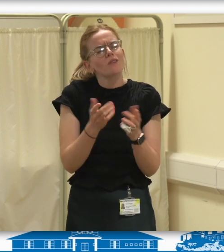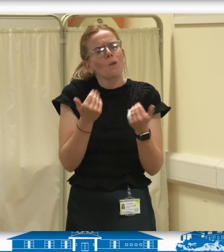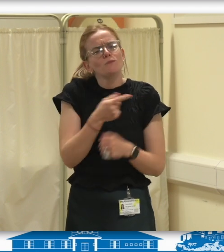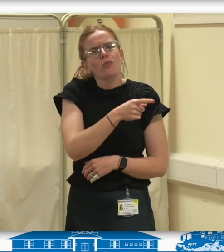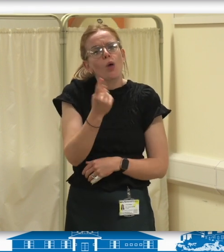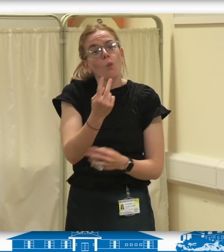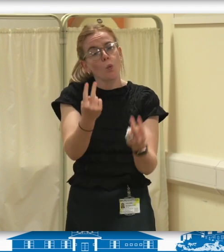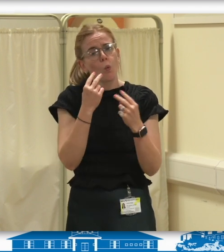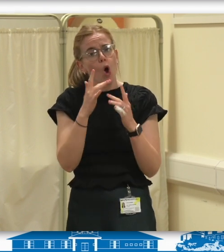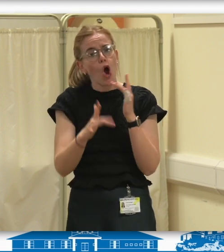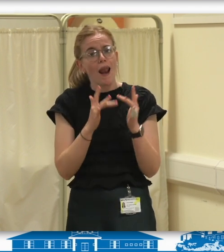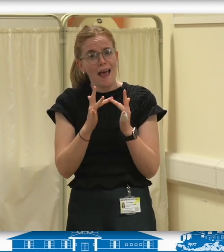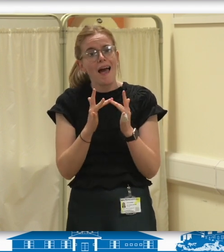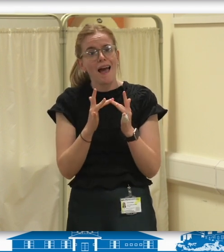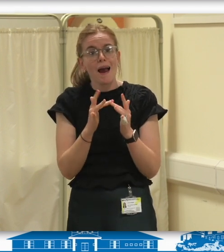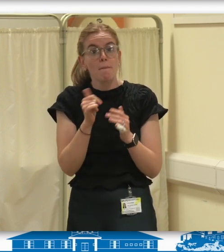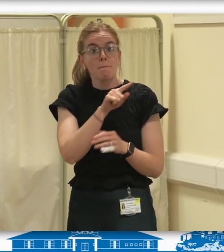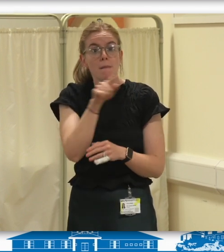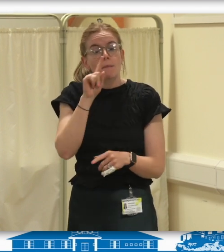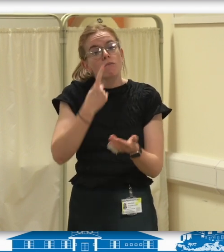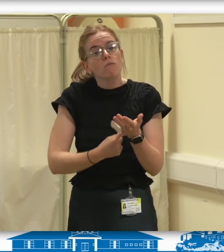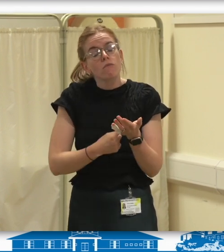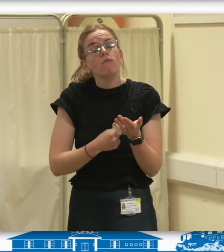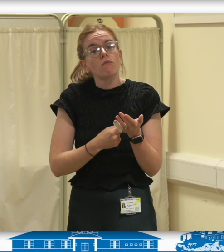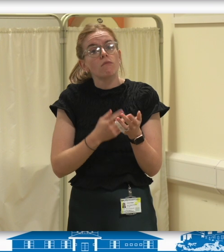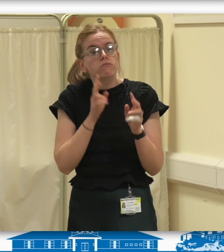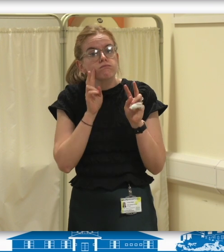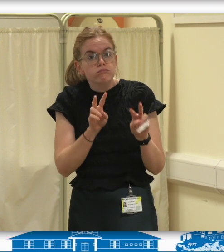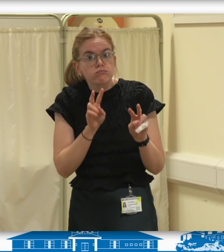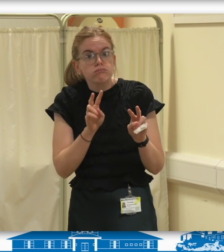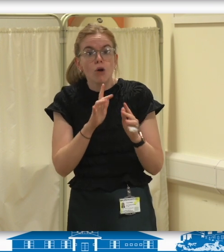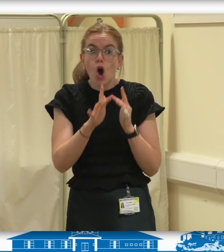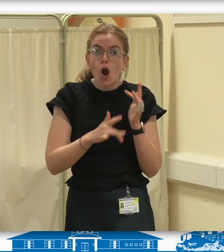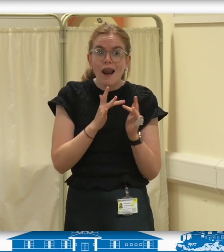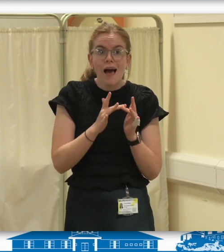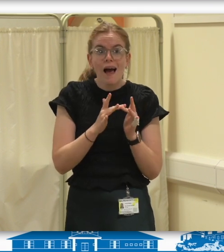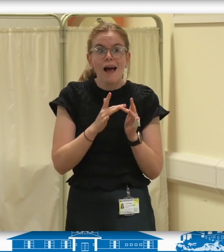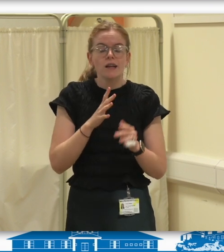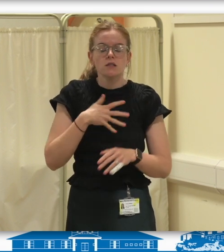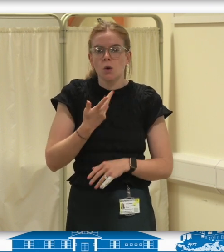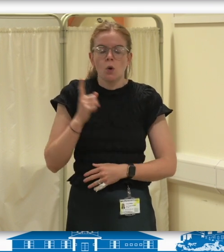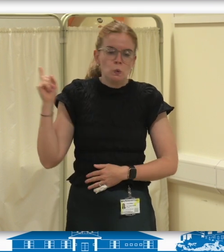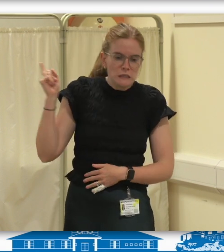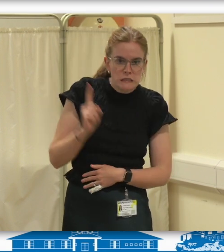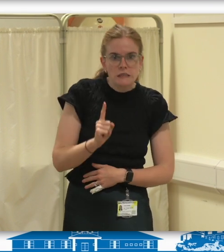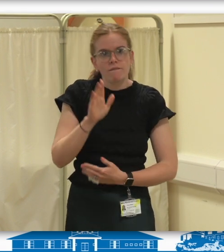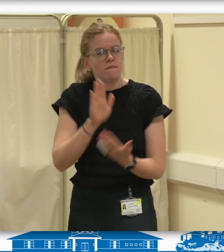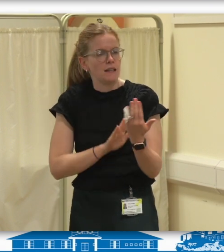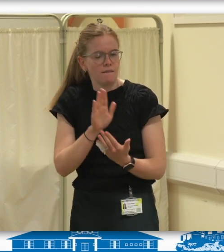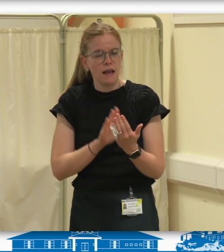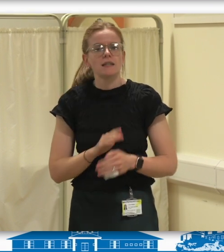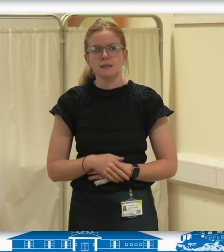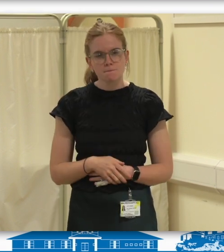you online who may have chosen to participate online rather than expend that energy.